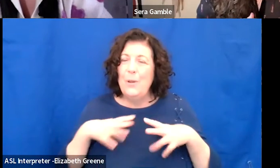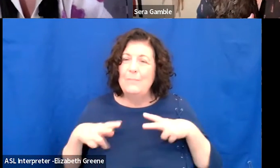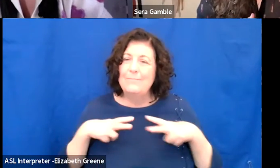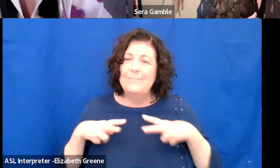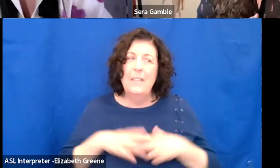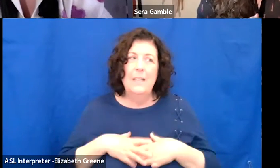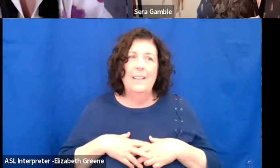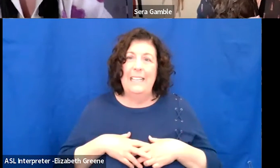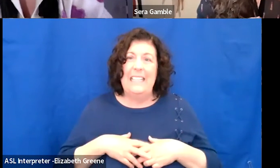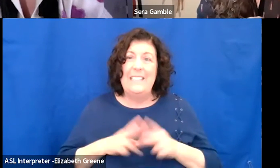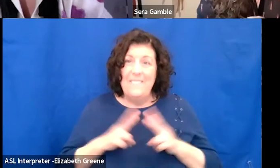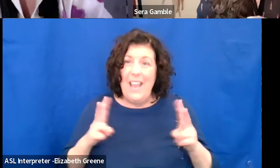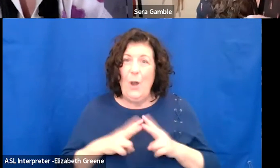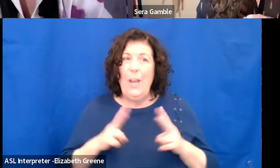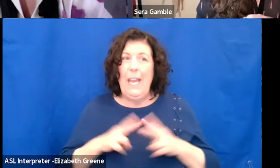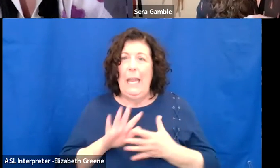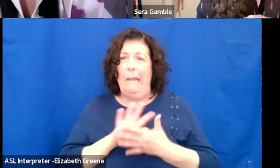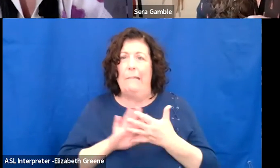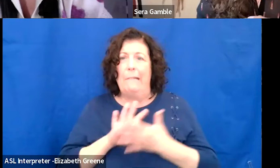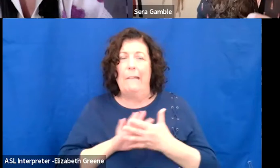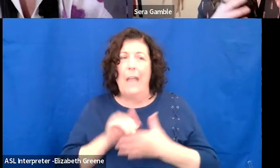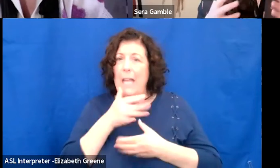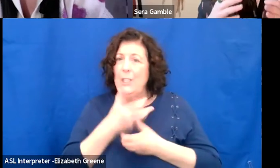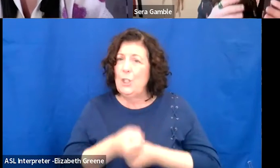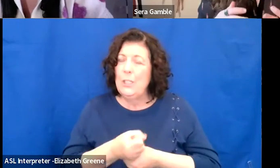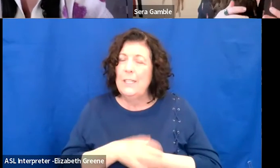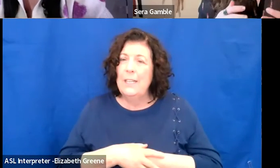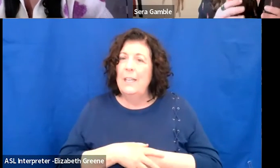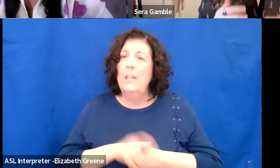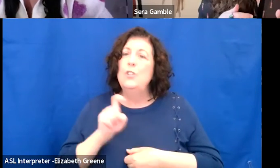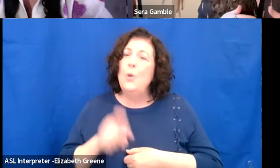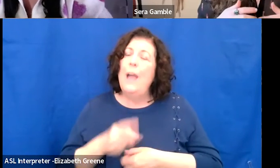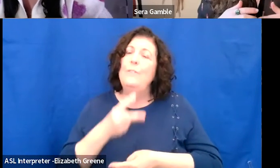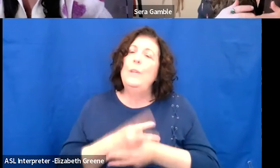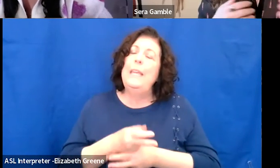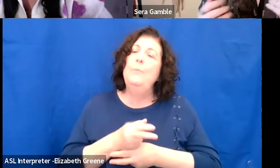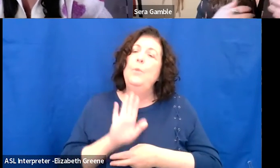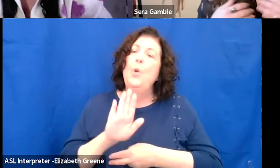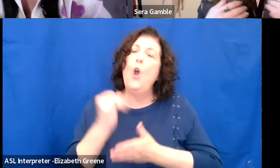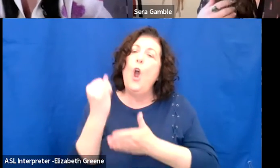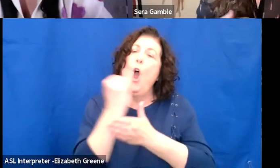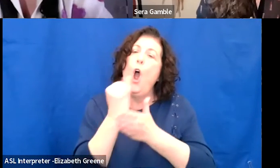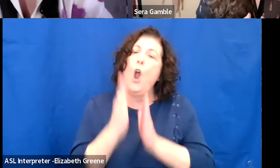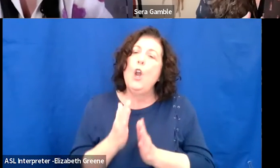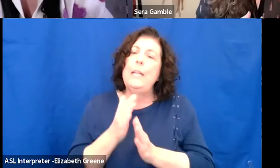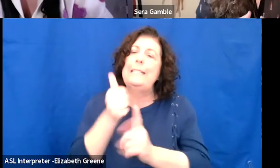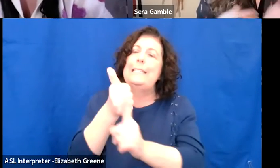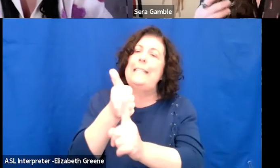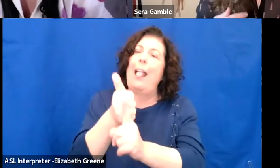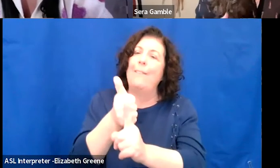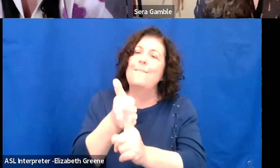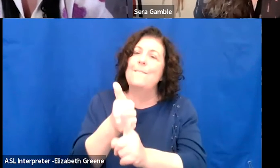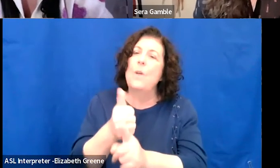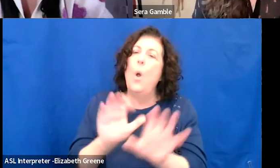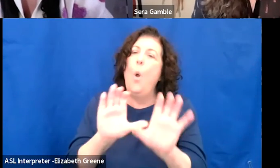like, keep your artist self, like, nurtured and whole and listened to, and make sure you're doing your art,